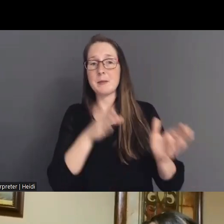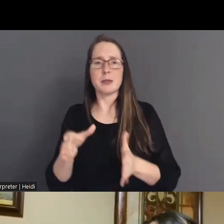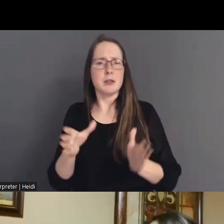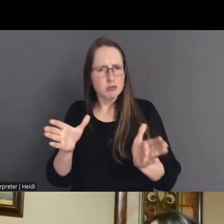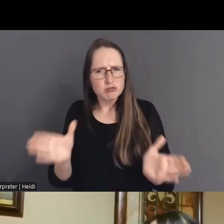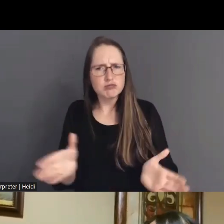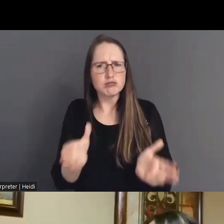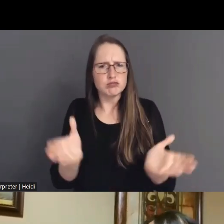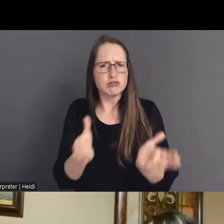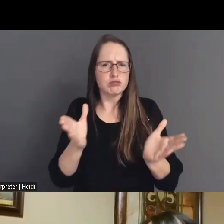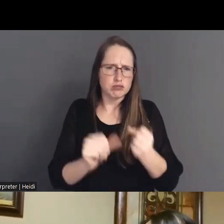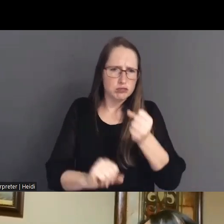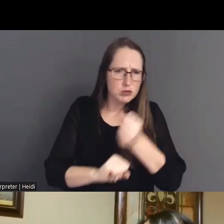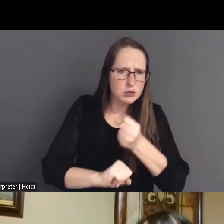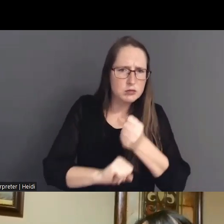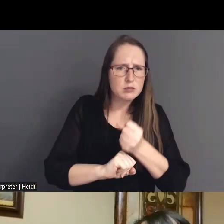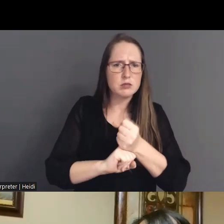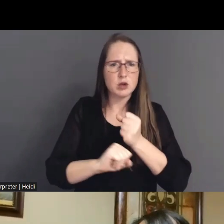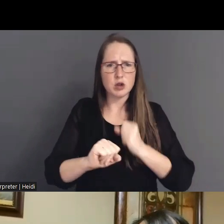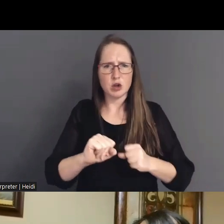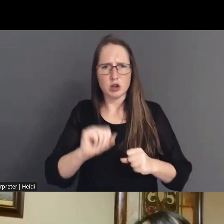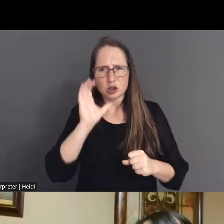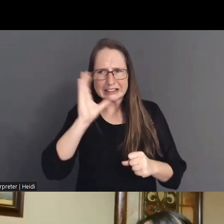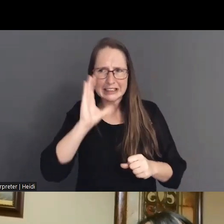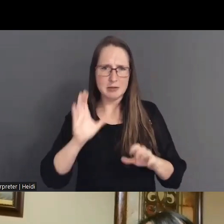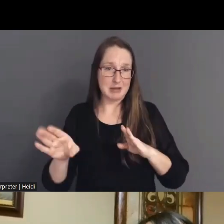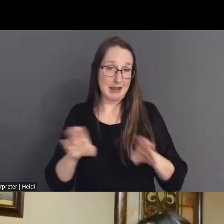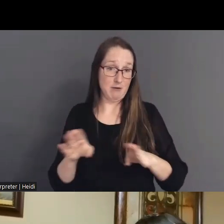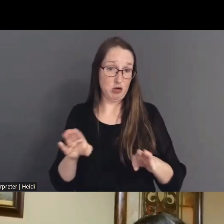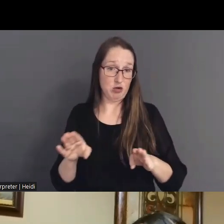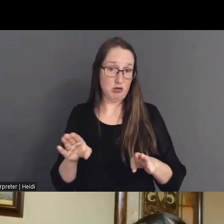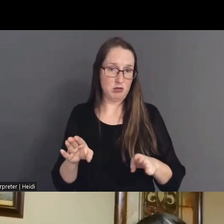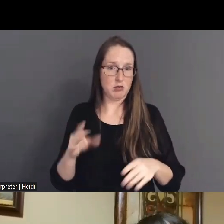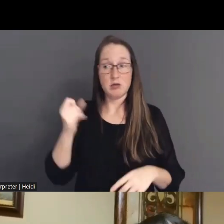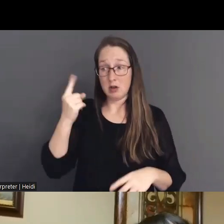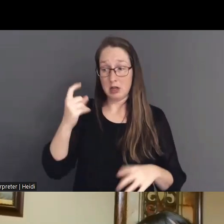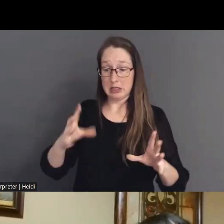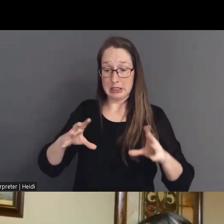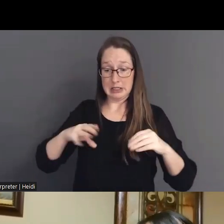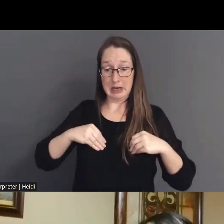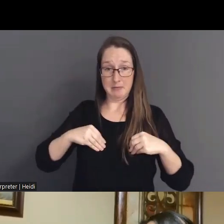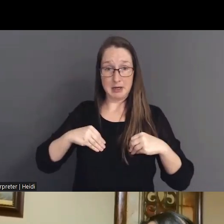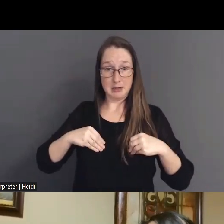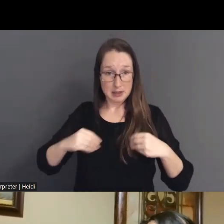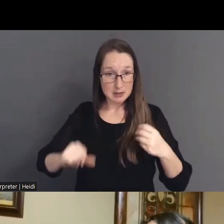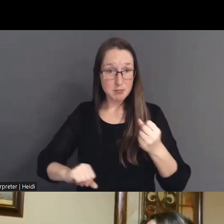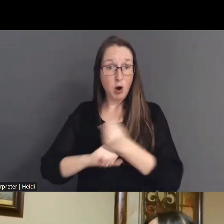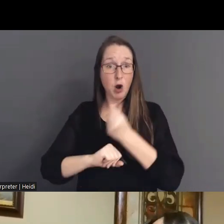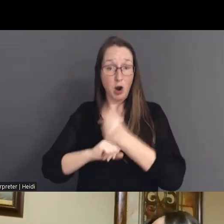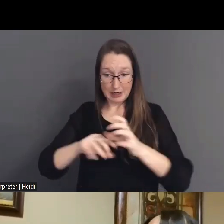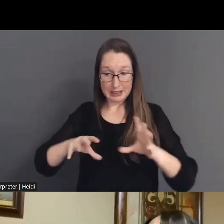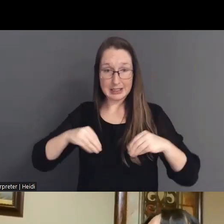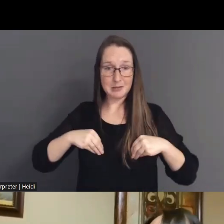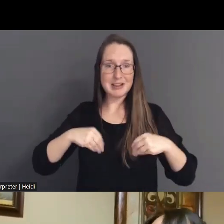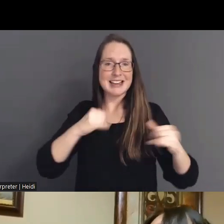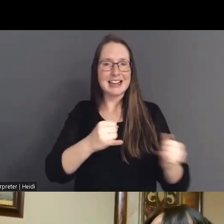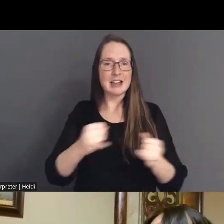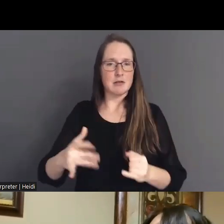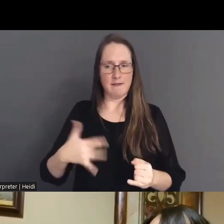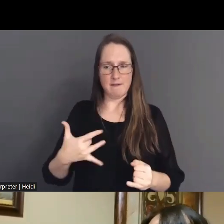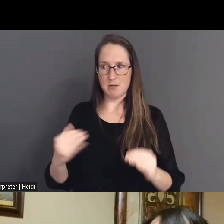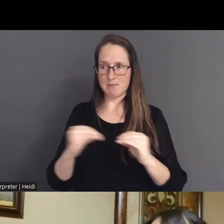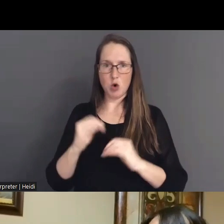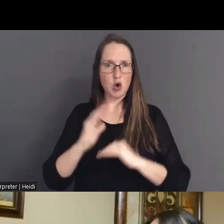encourage support-seeking behavior. When acceptance is promoted, individuals feel more